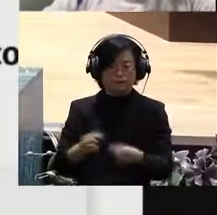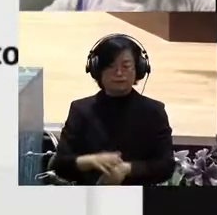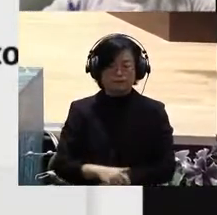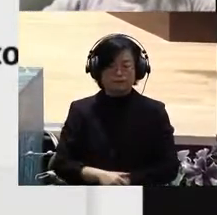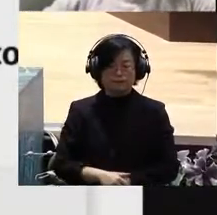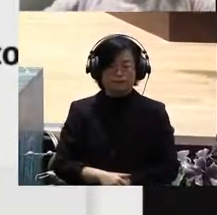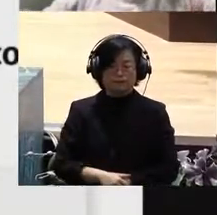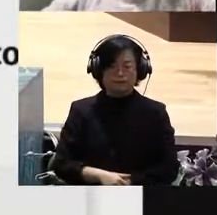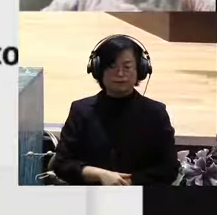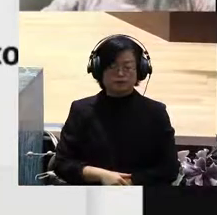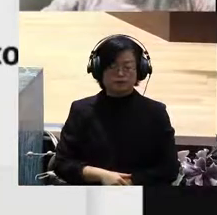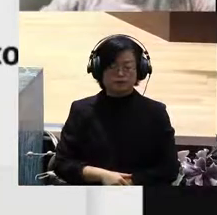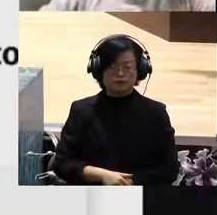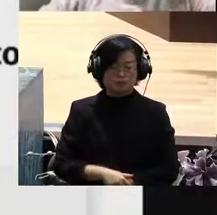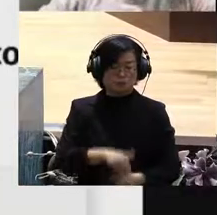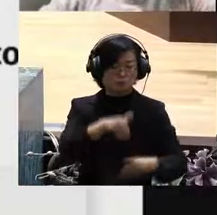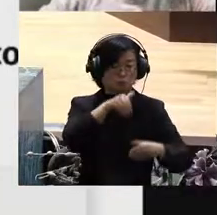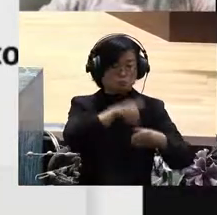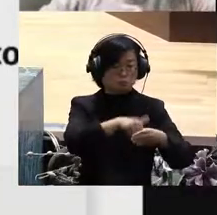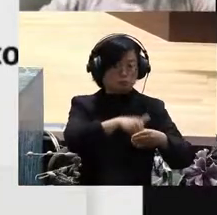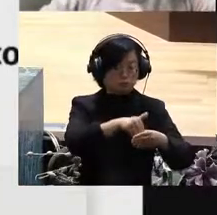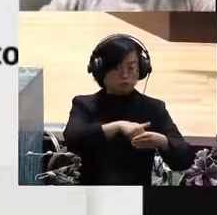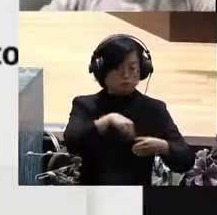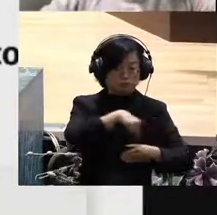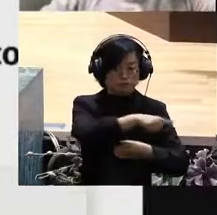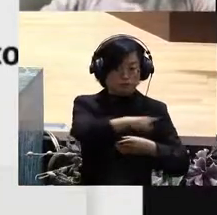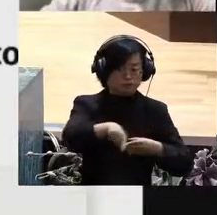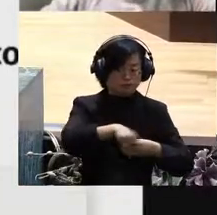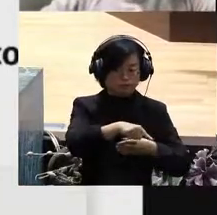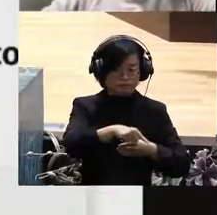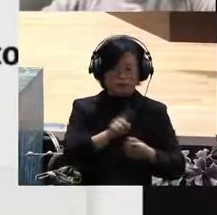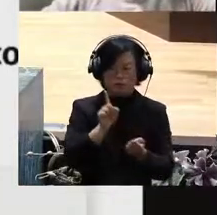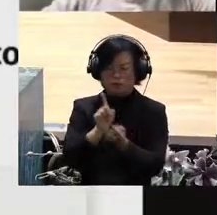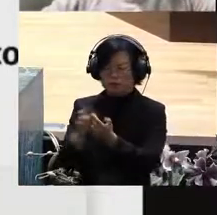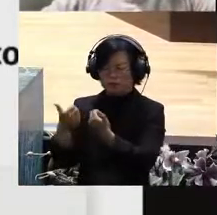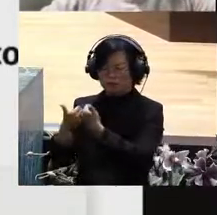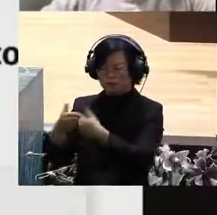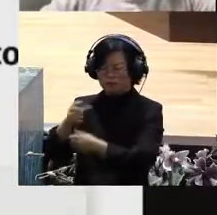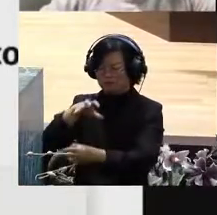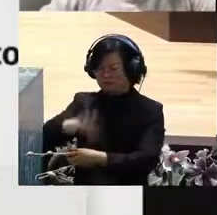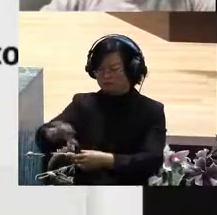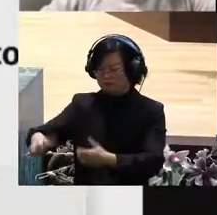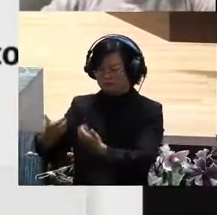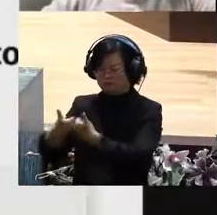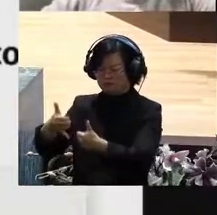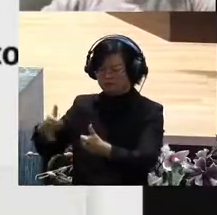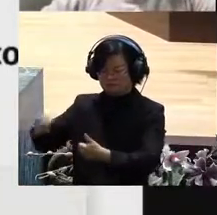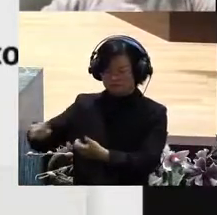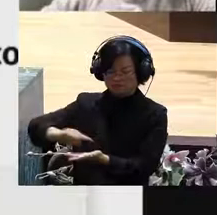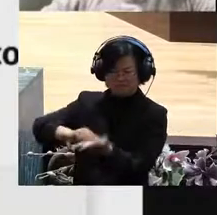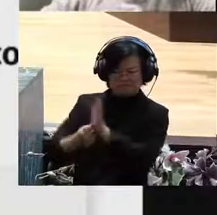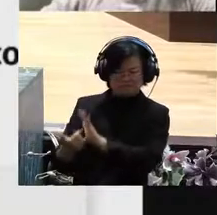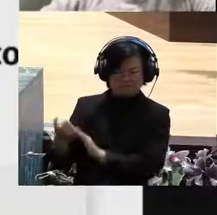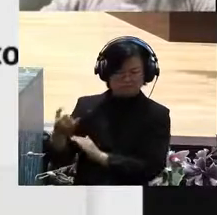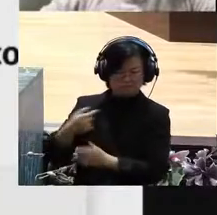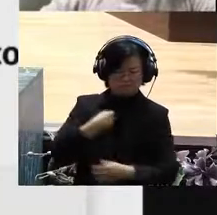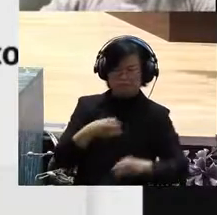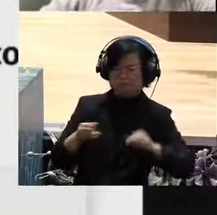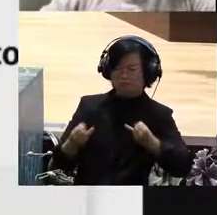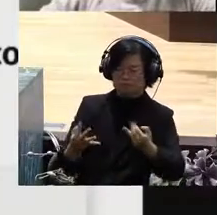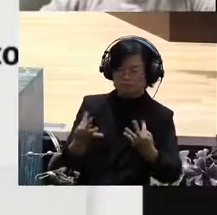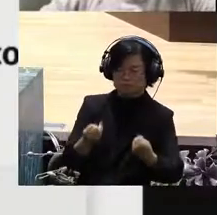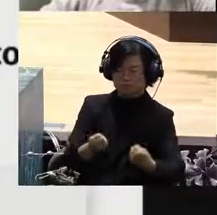attendance, their participation in bills, and the resolution that they've participated in, and